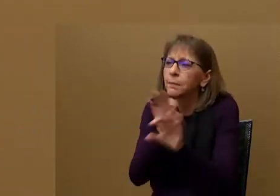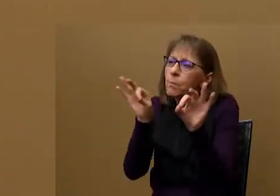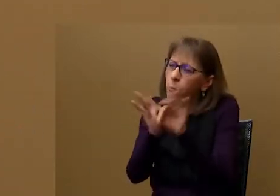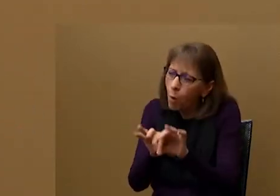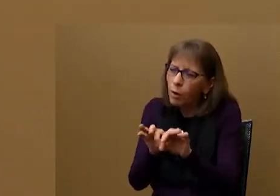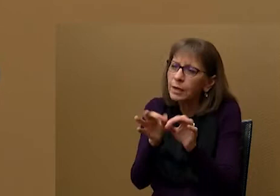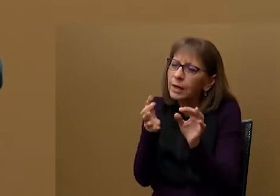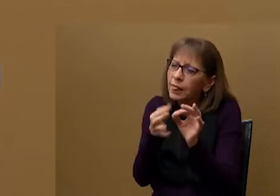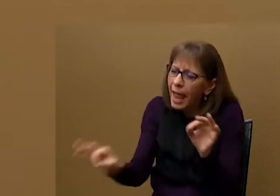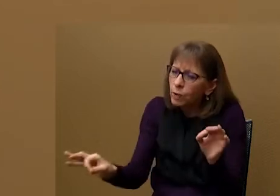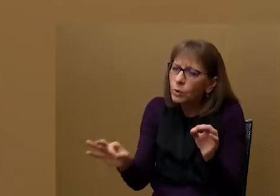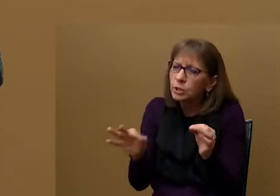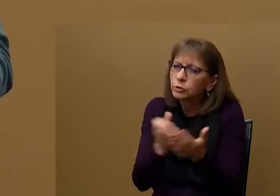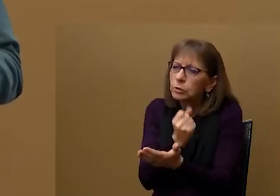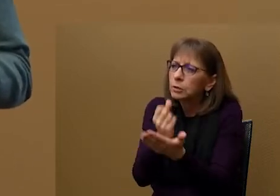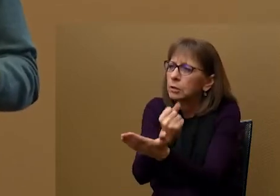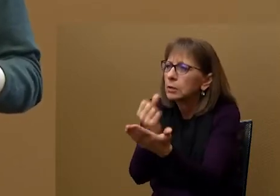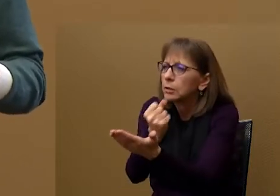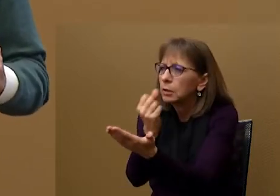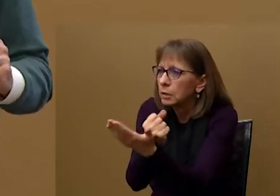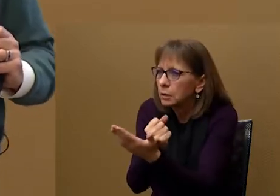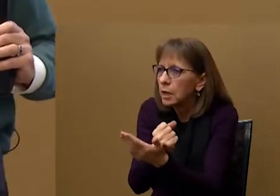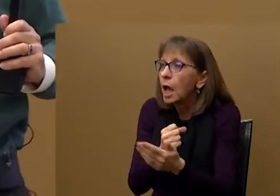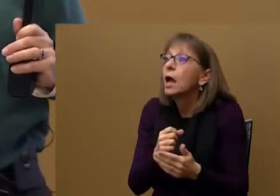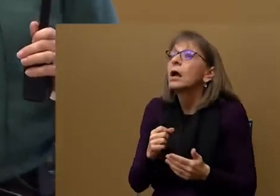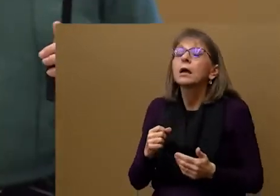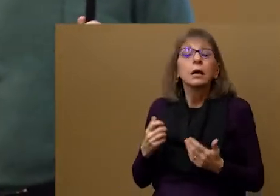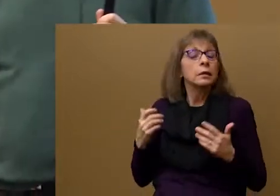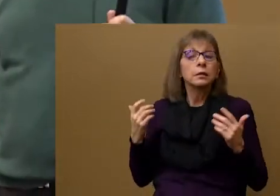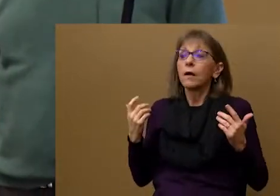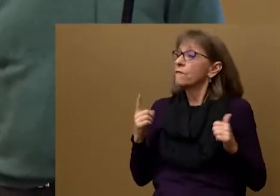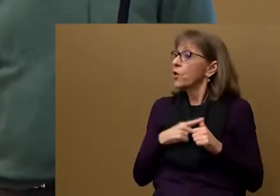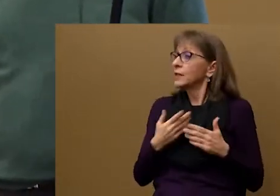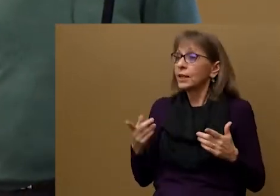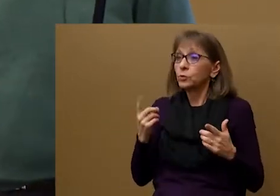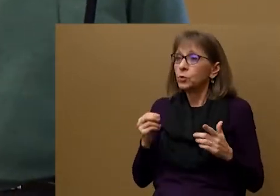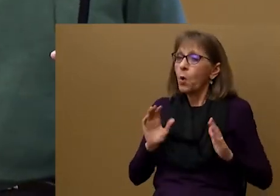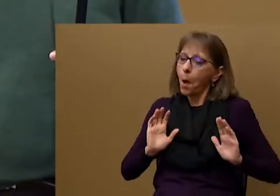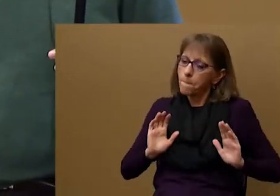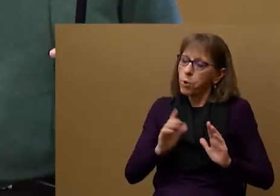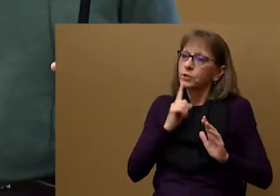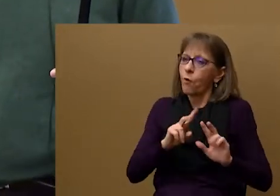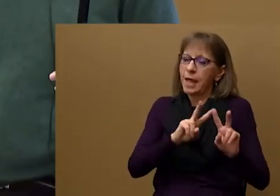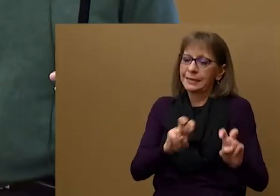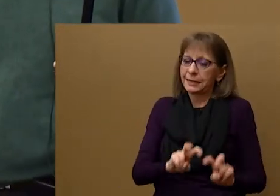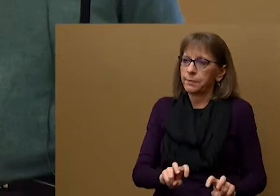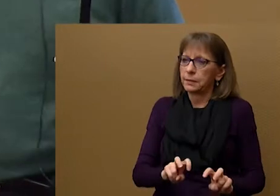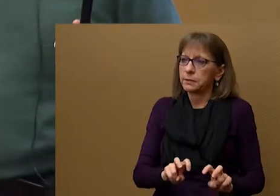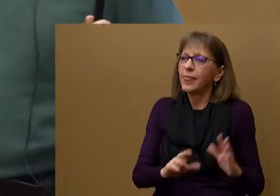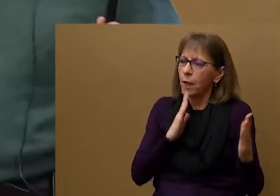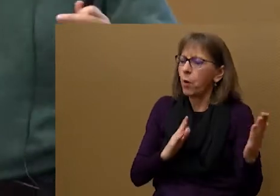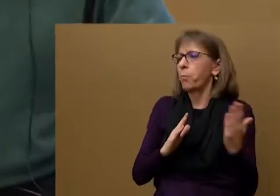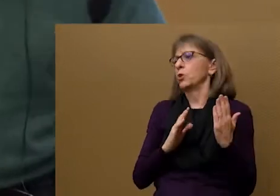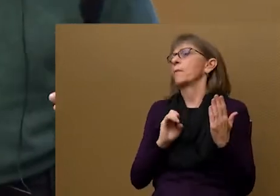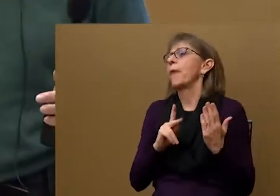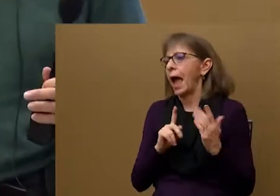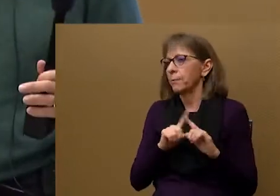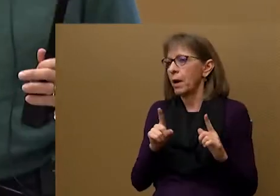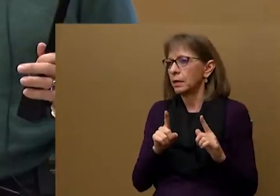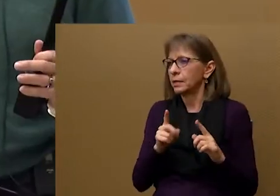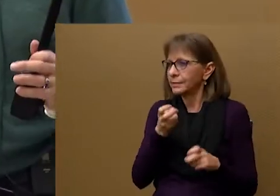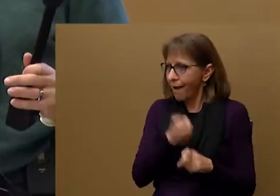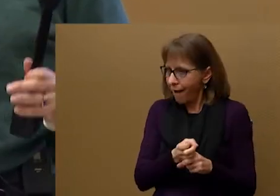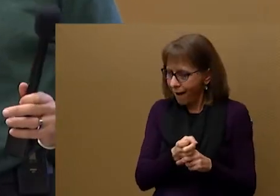school. They've already missed out on their crucial language learning years. One thing is you push for assessments. And pushing for an assessment, you'll get pushed back against that